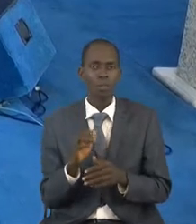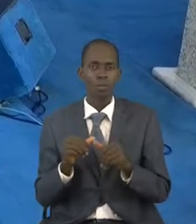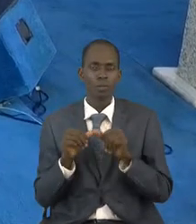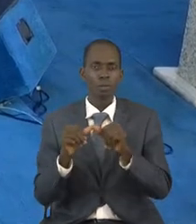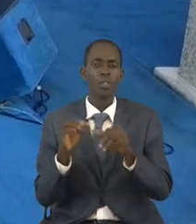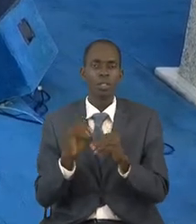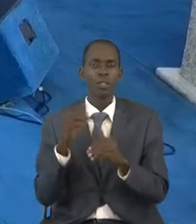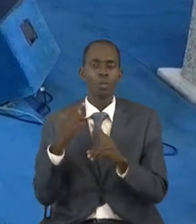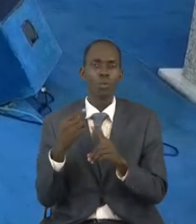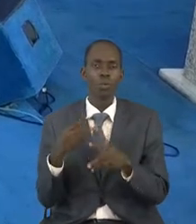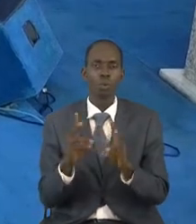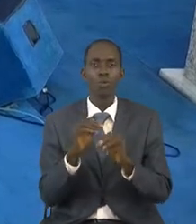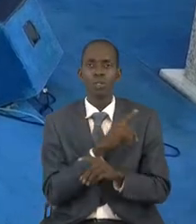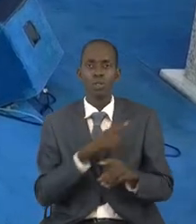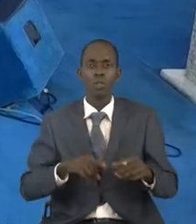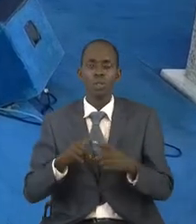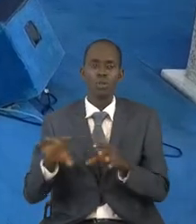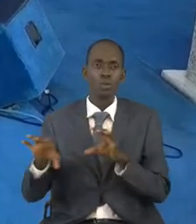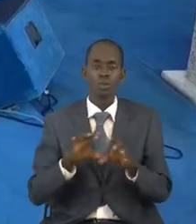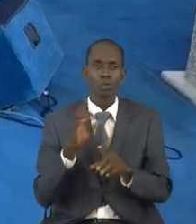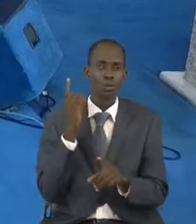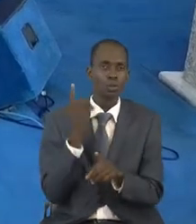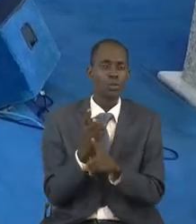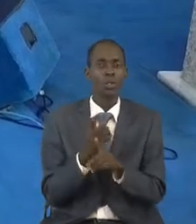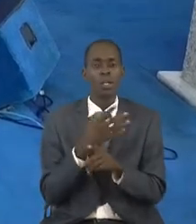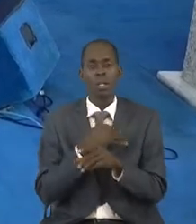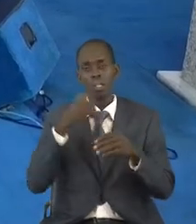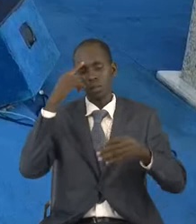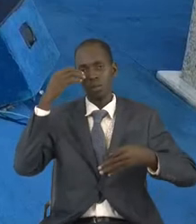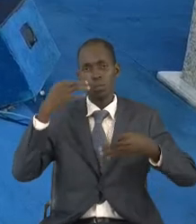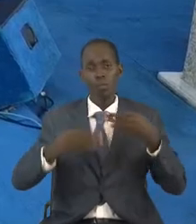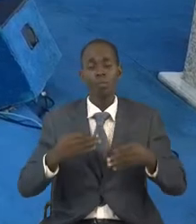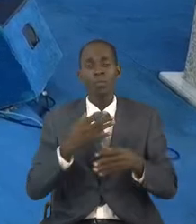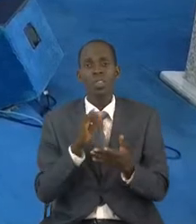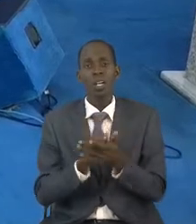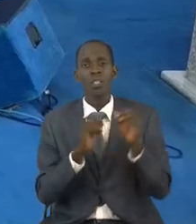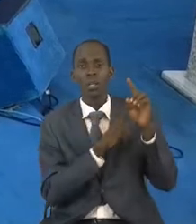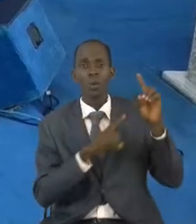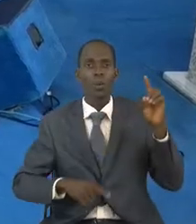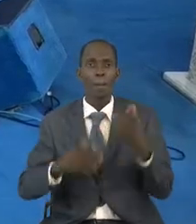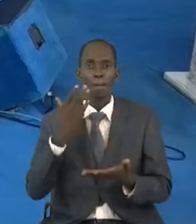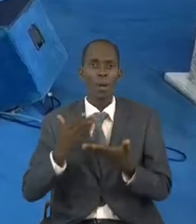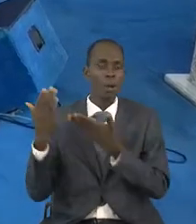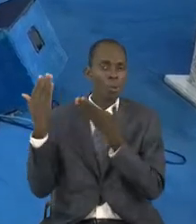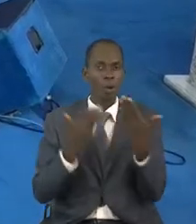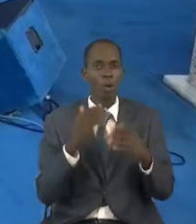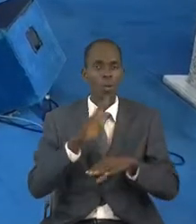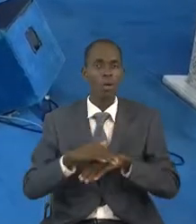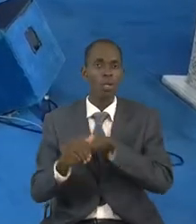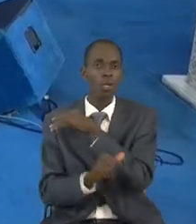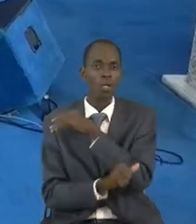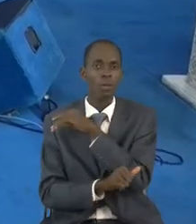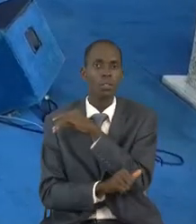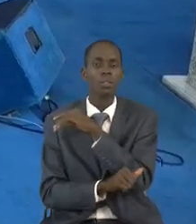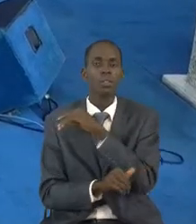Lord to do justice and judgment, that the Lord may bring upon Abraham that which